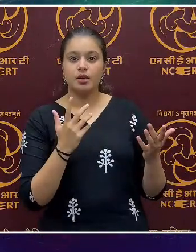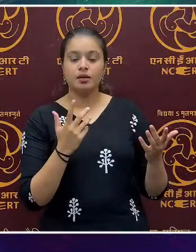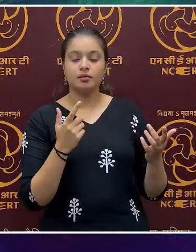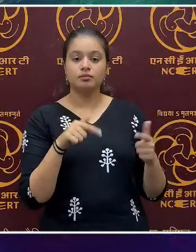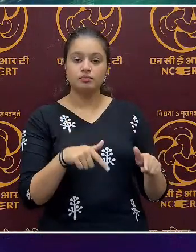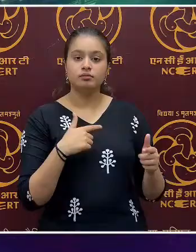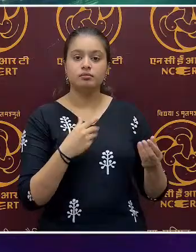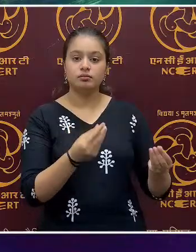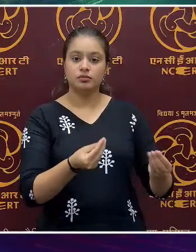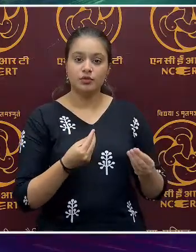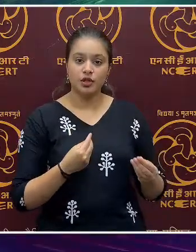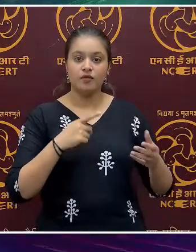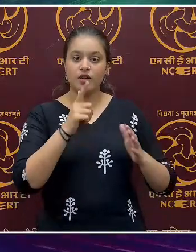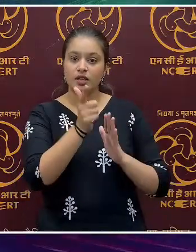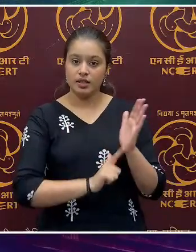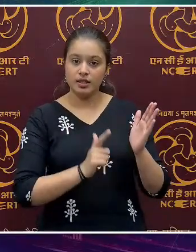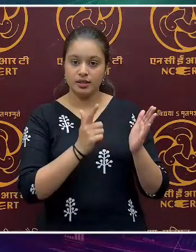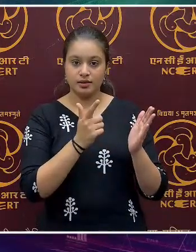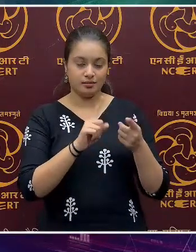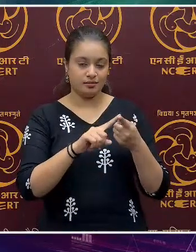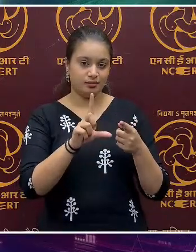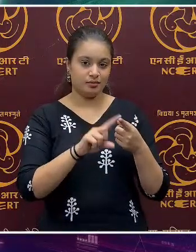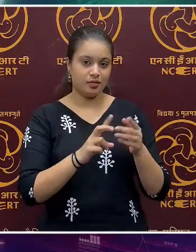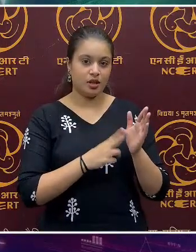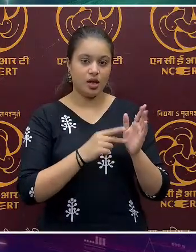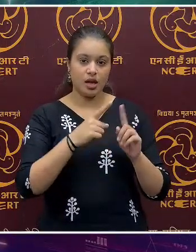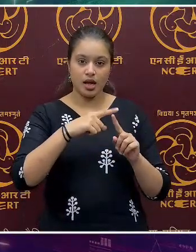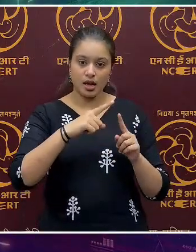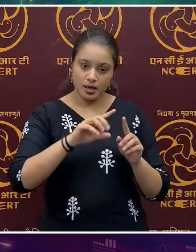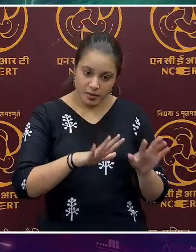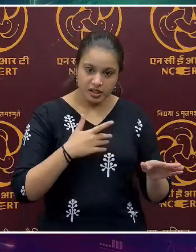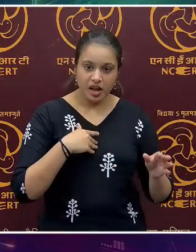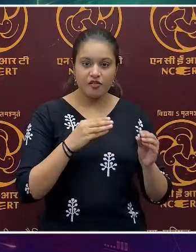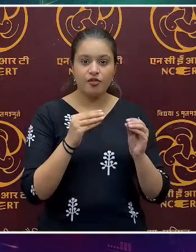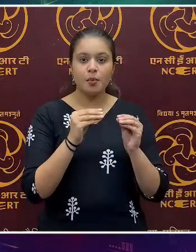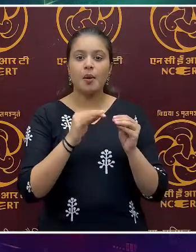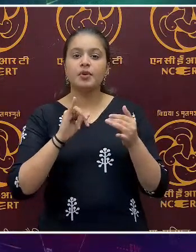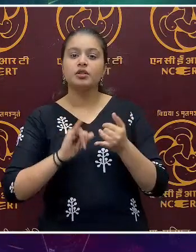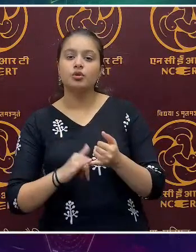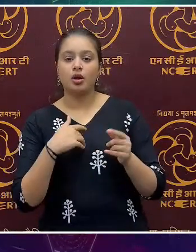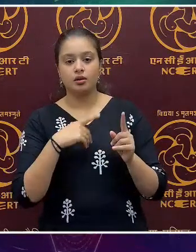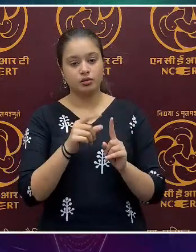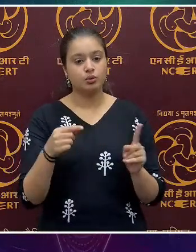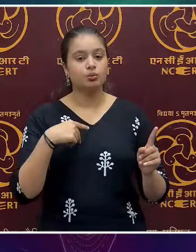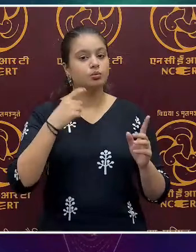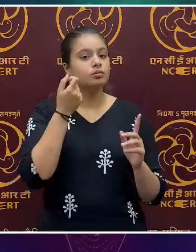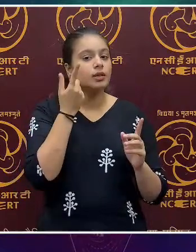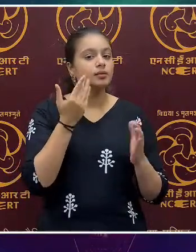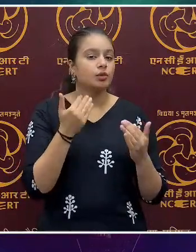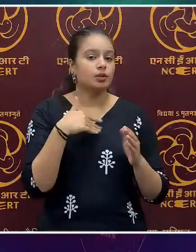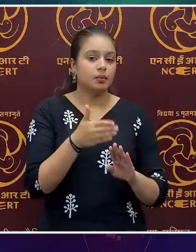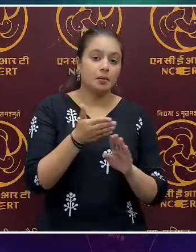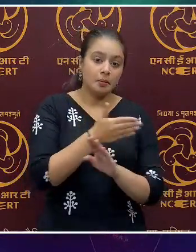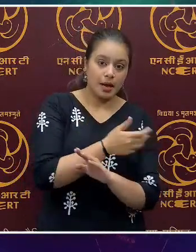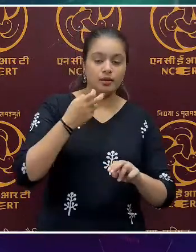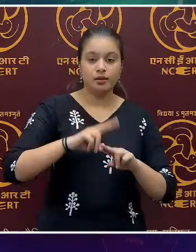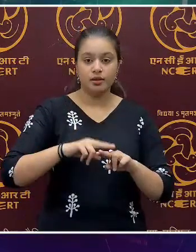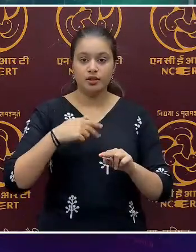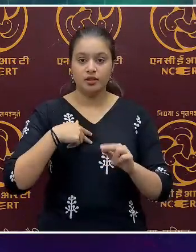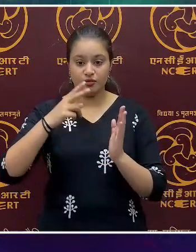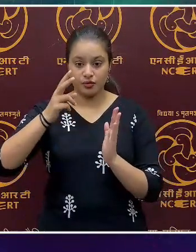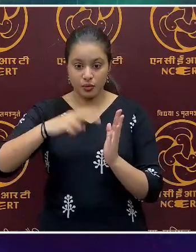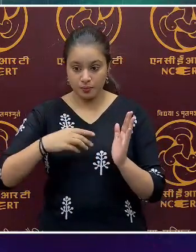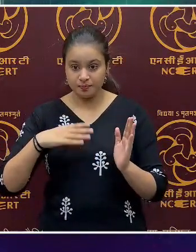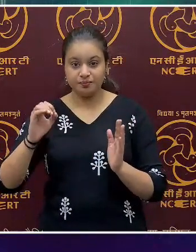that given its list elements using bubble sort algorithm. So if he want to understand what is bubble sort, like before moving forwarding to the